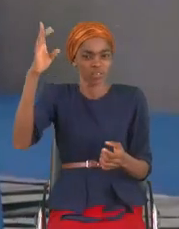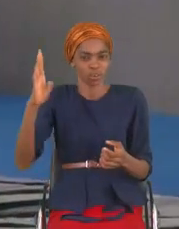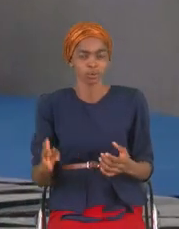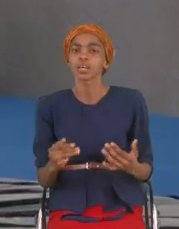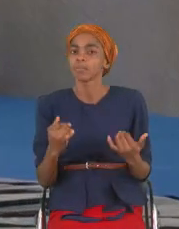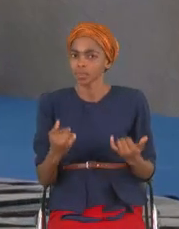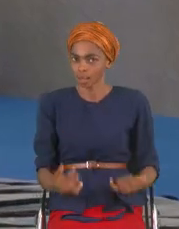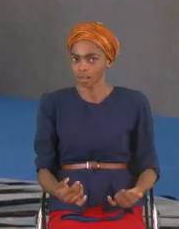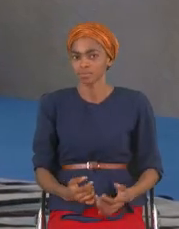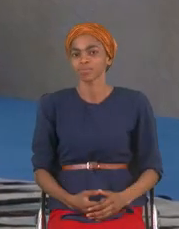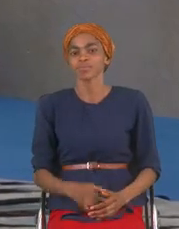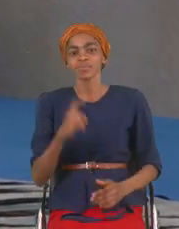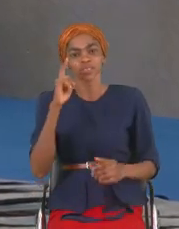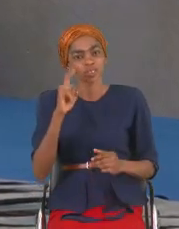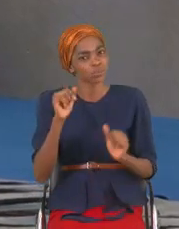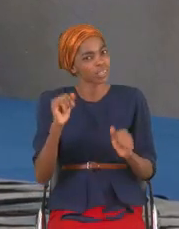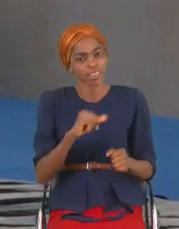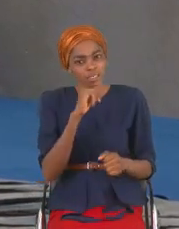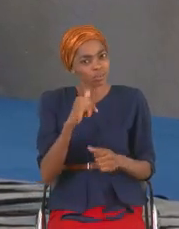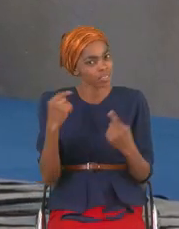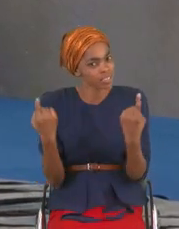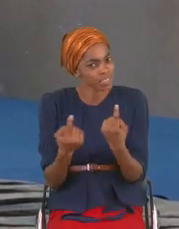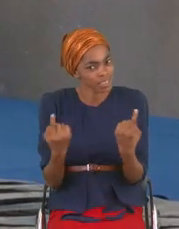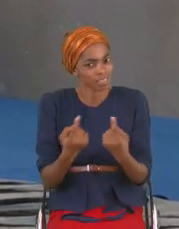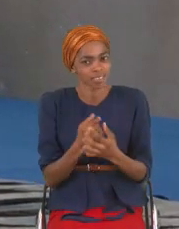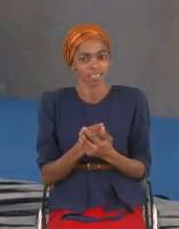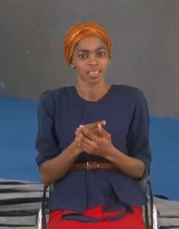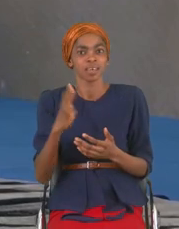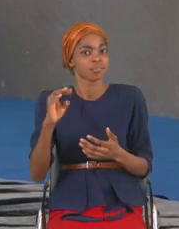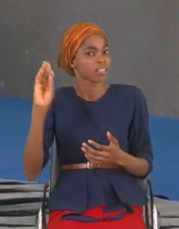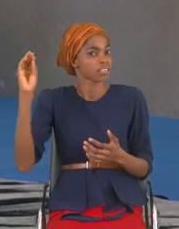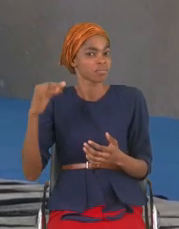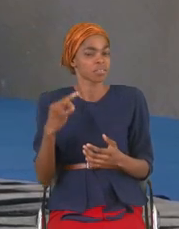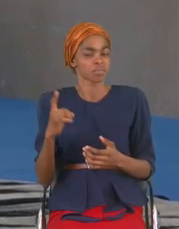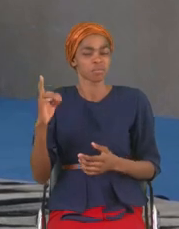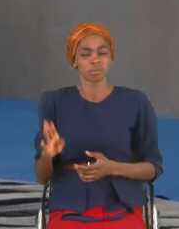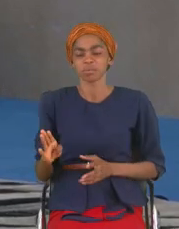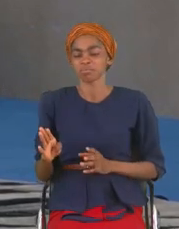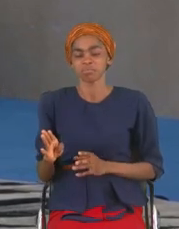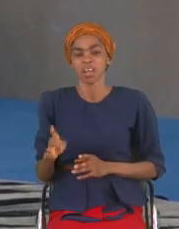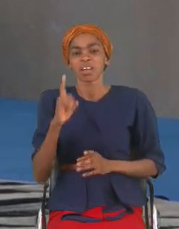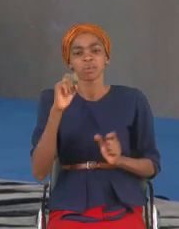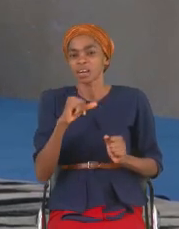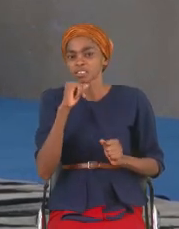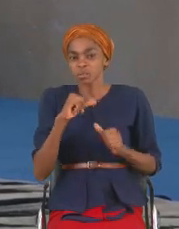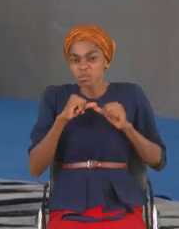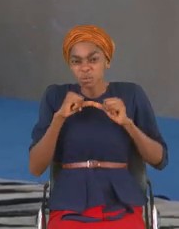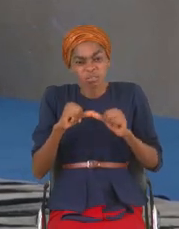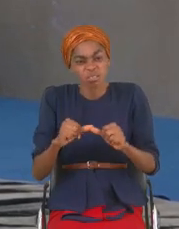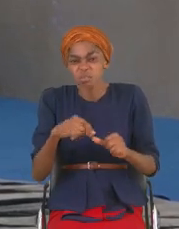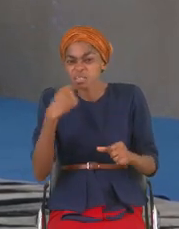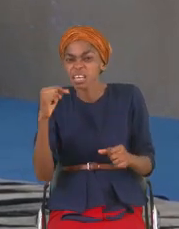Now, you cannot sin by the grace of God. You cannot keep on